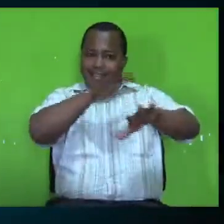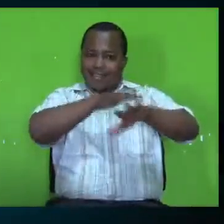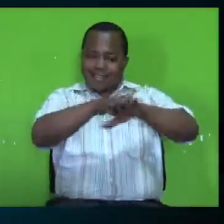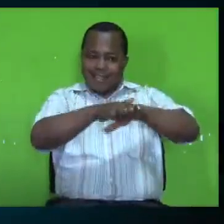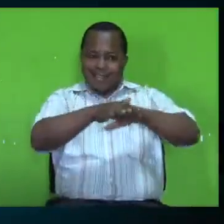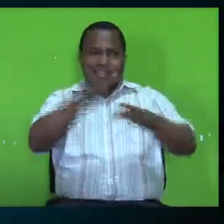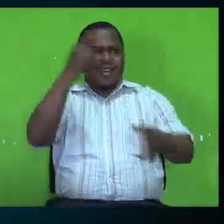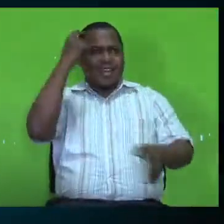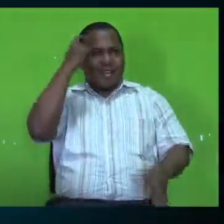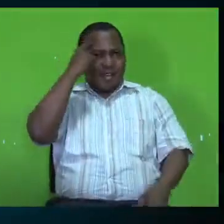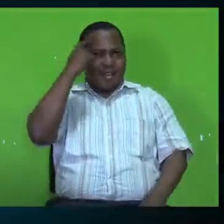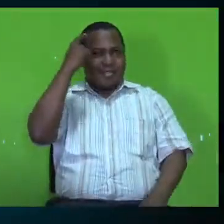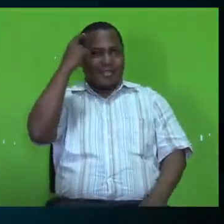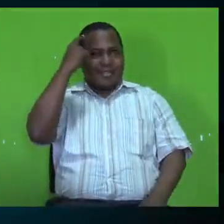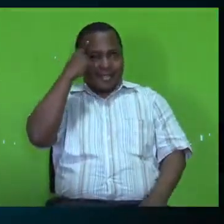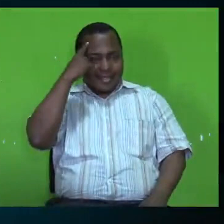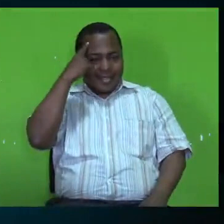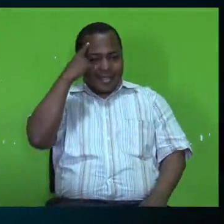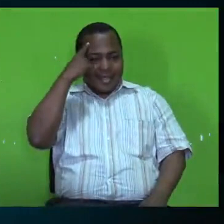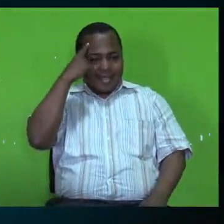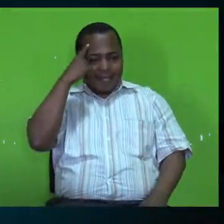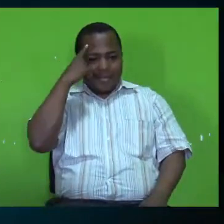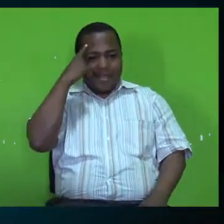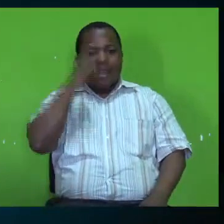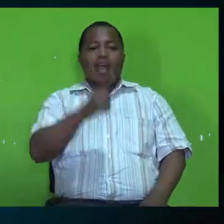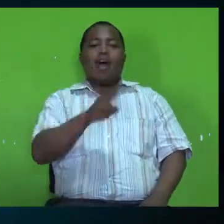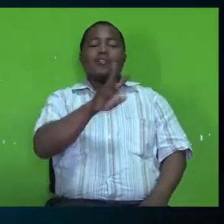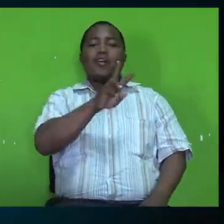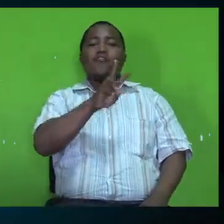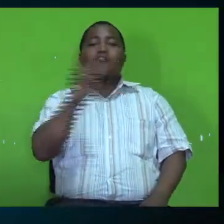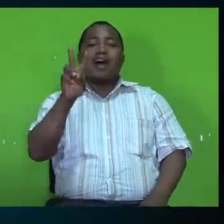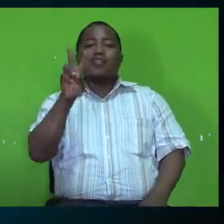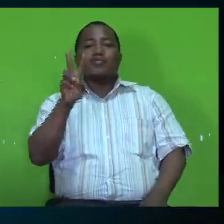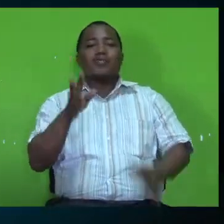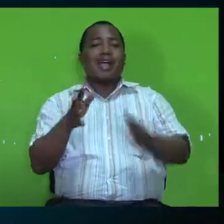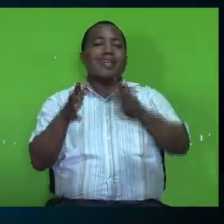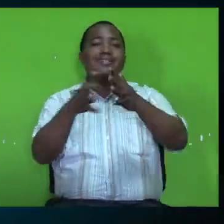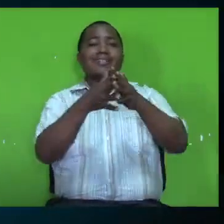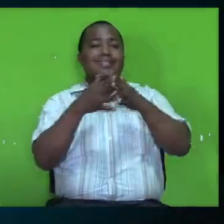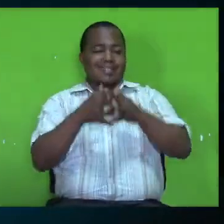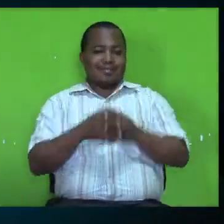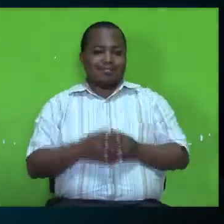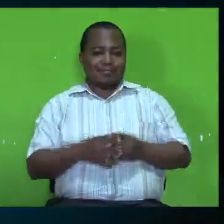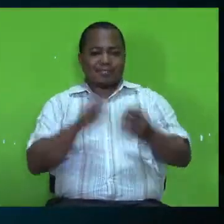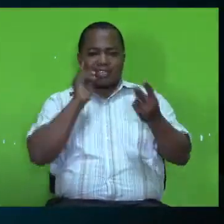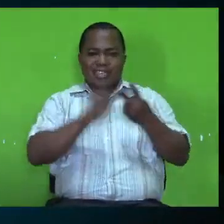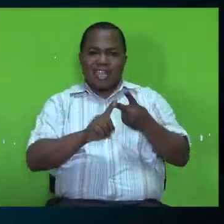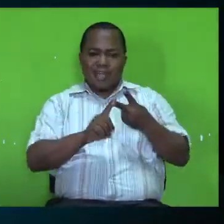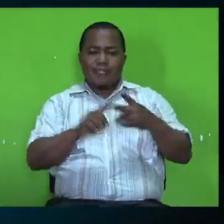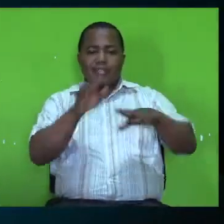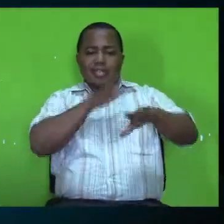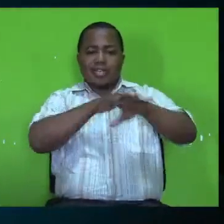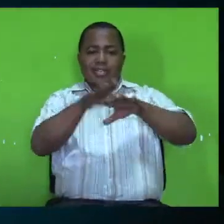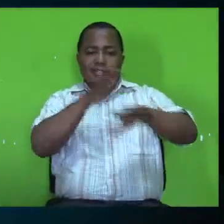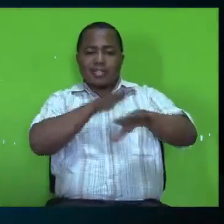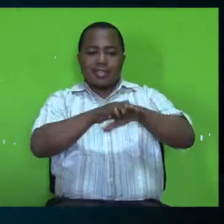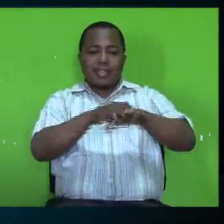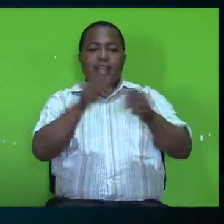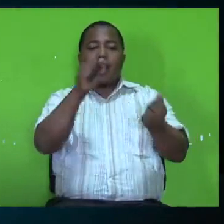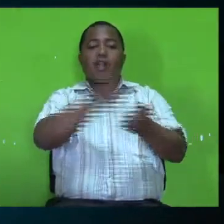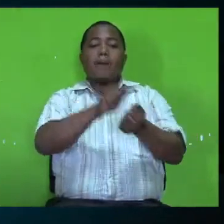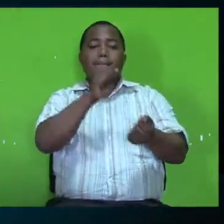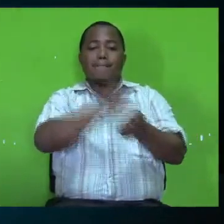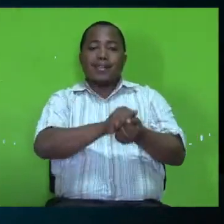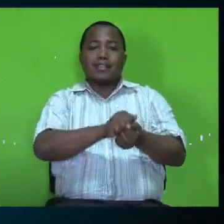the concepts of the vascular system. And the second one, to describe the